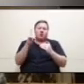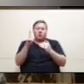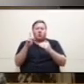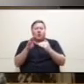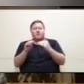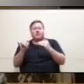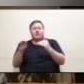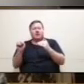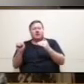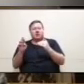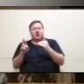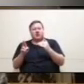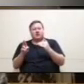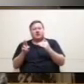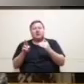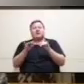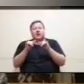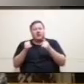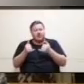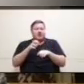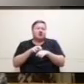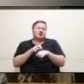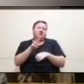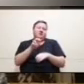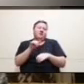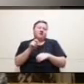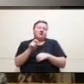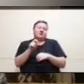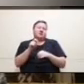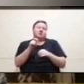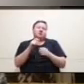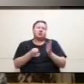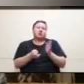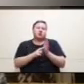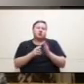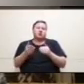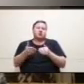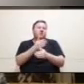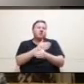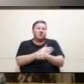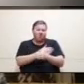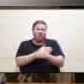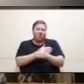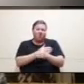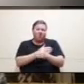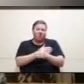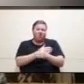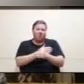VAT registered. It's not compliant from the start.